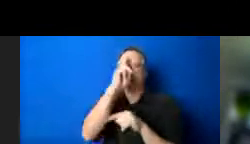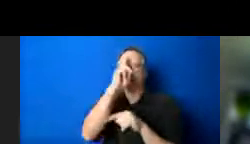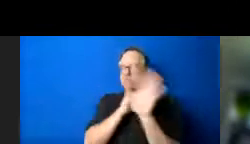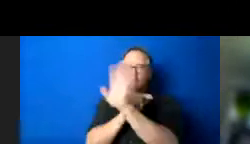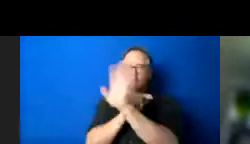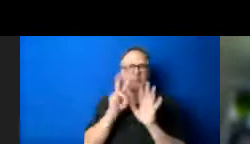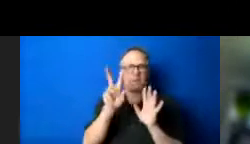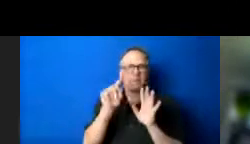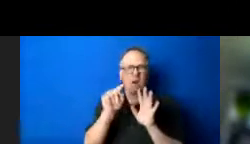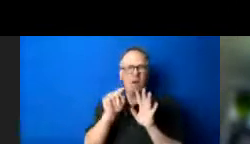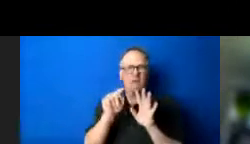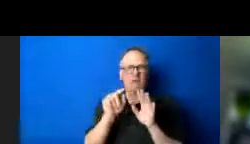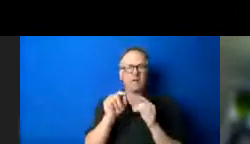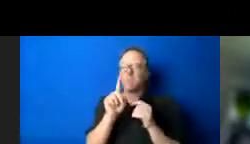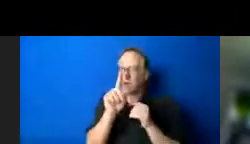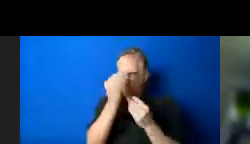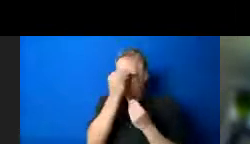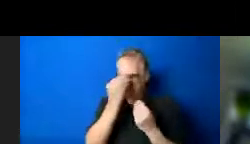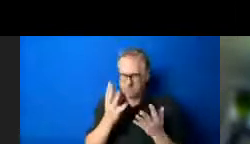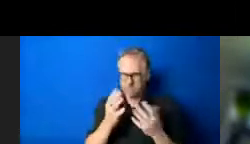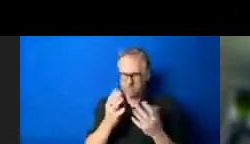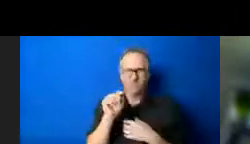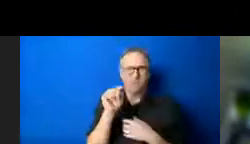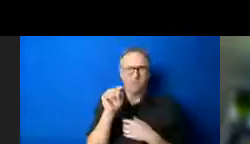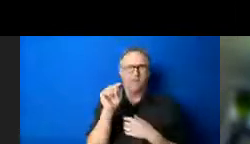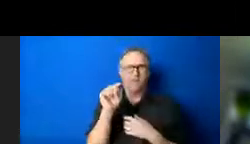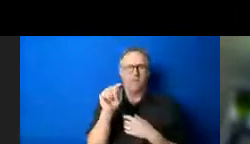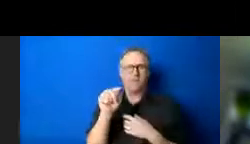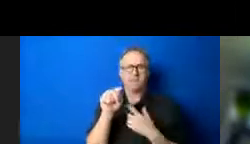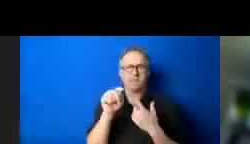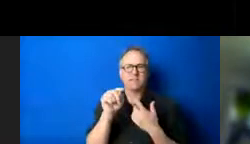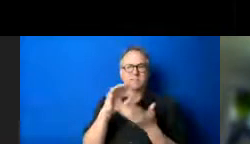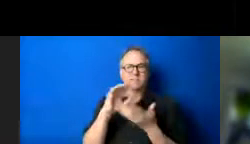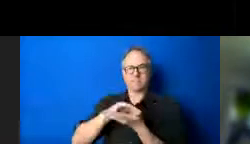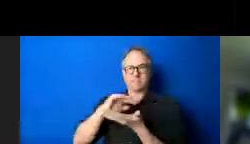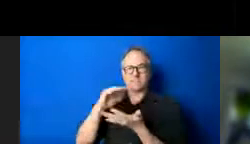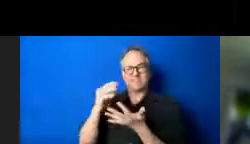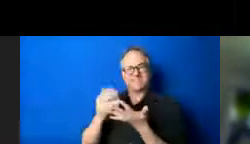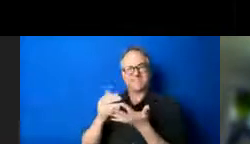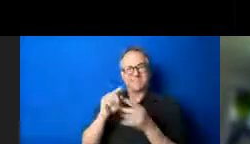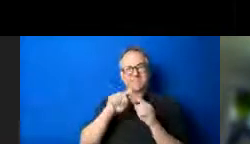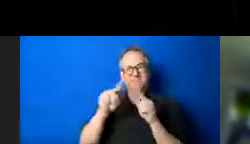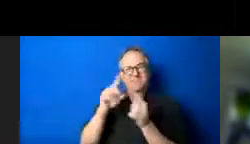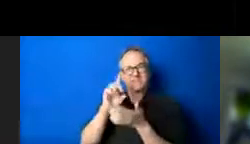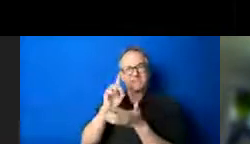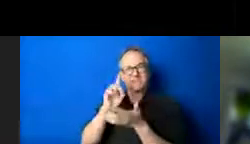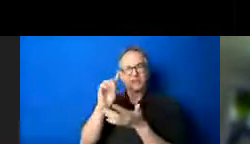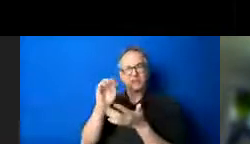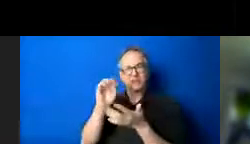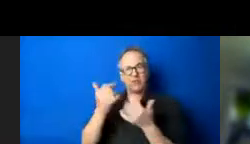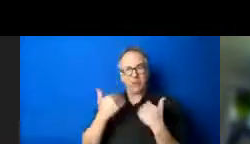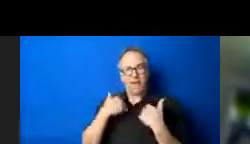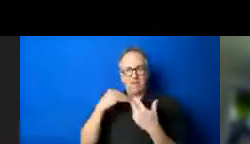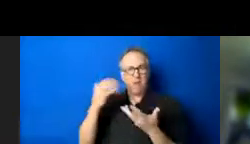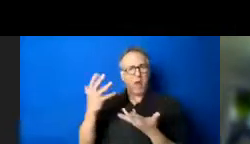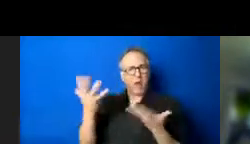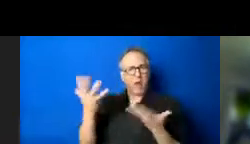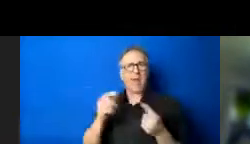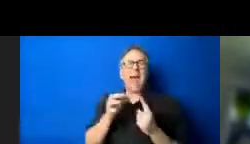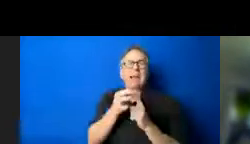note here, the supply of all of our drugs is really great right now, except for this